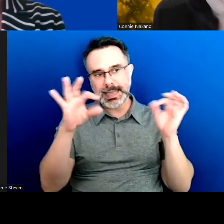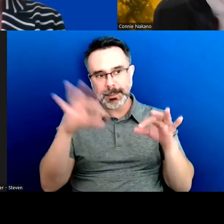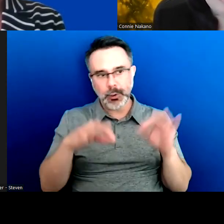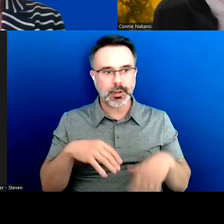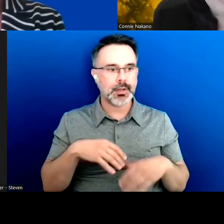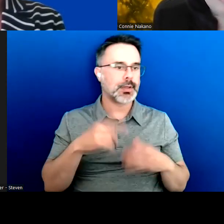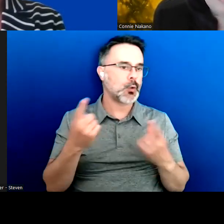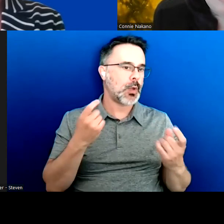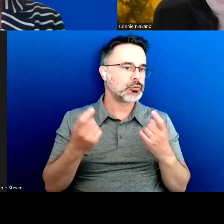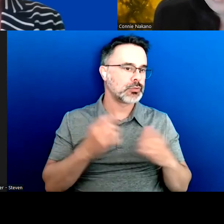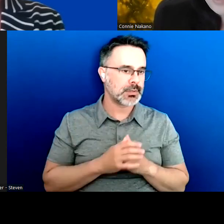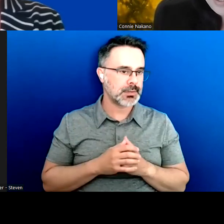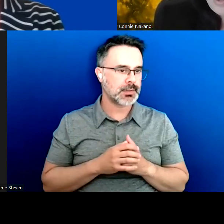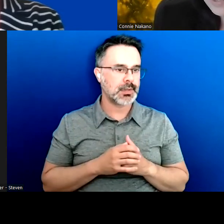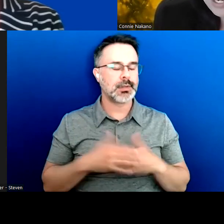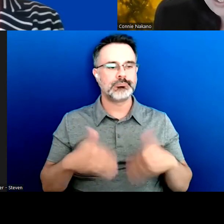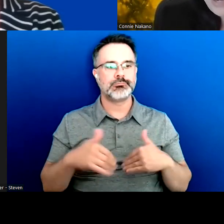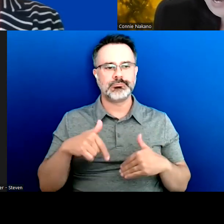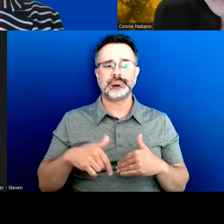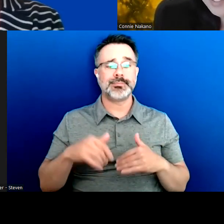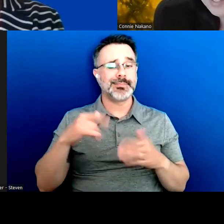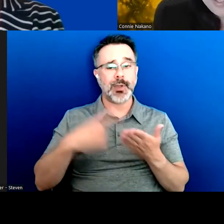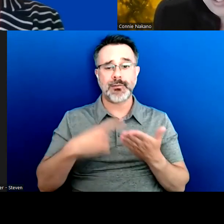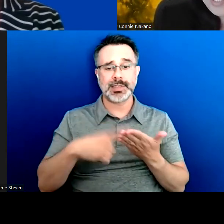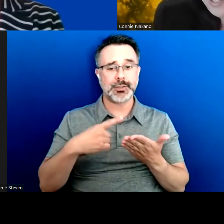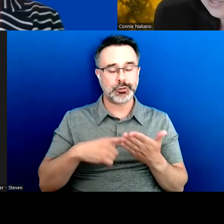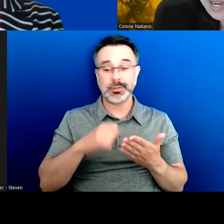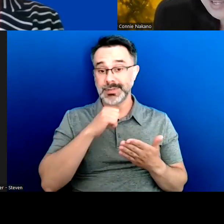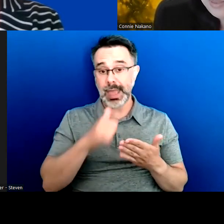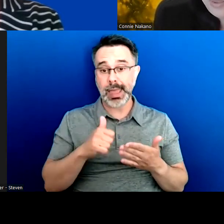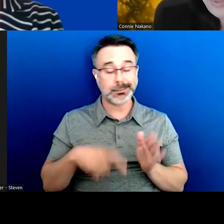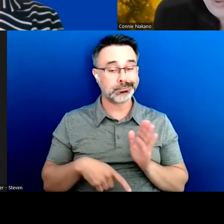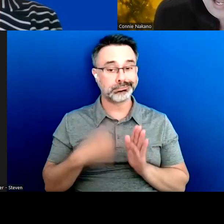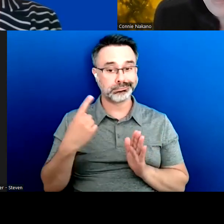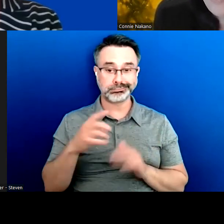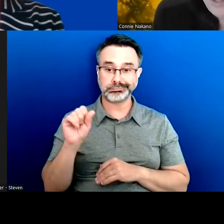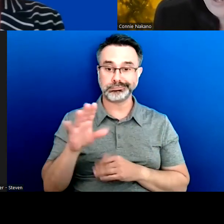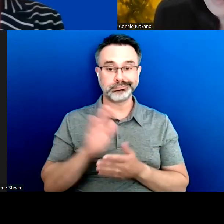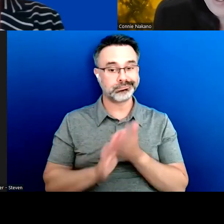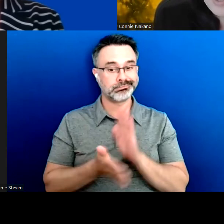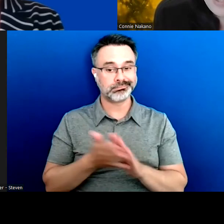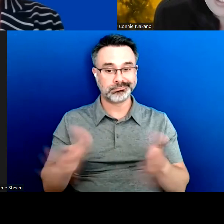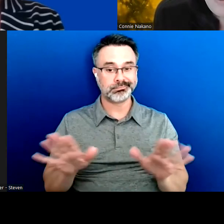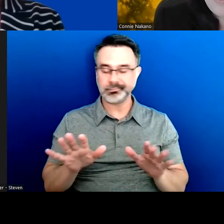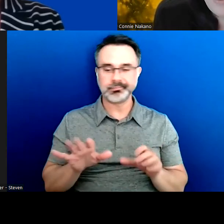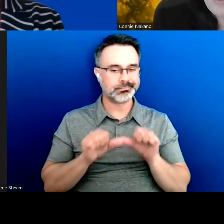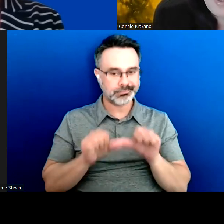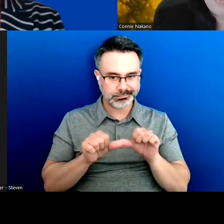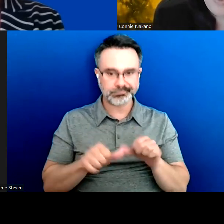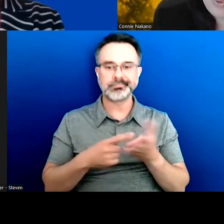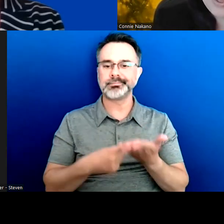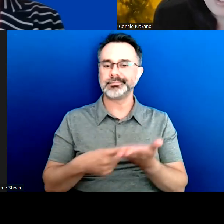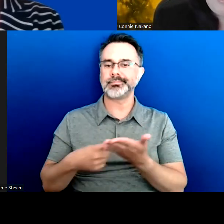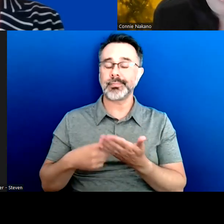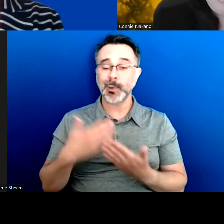Again, this is an ongoing conversation that we're having. It doesn't just end here today. We'll have more follow-up. So thank you, everyone, for the feedback